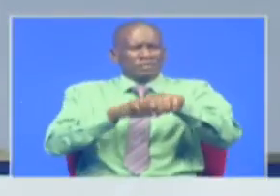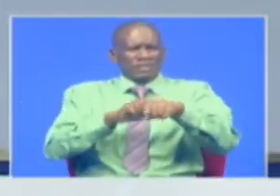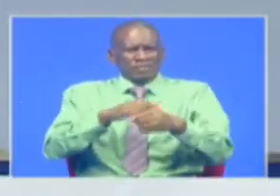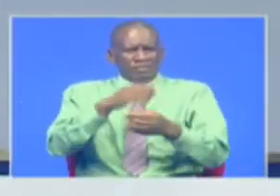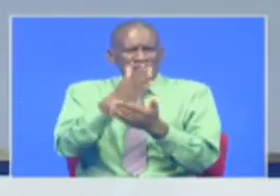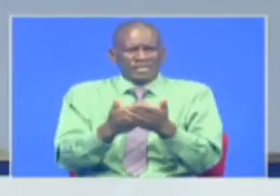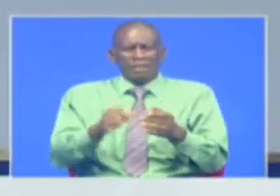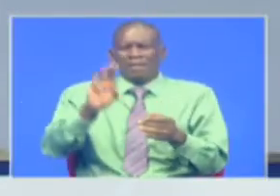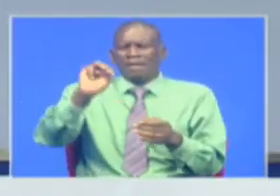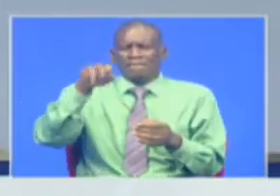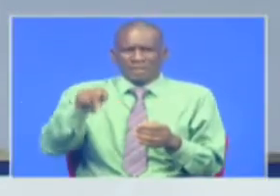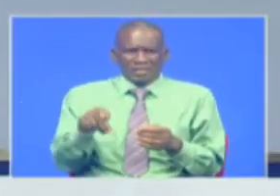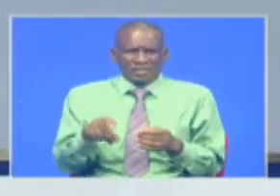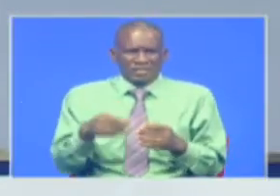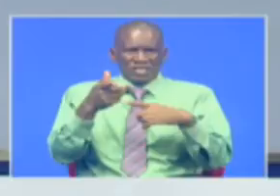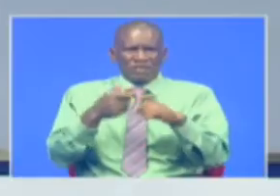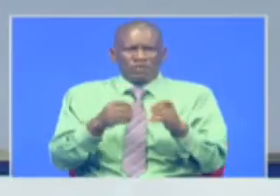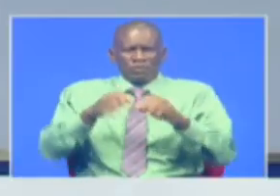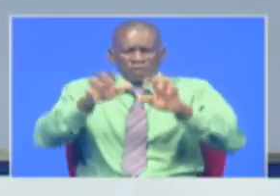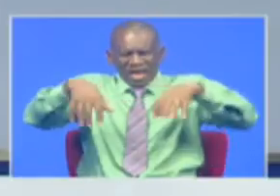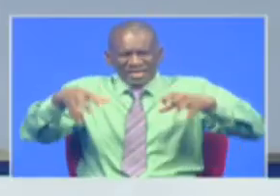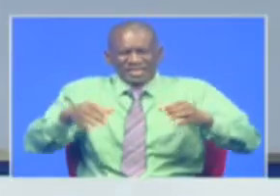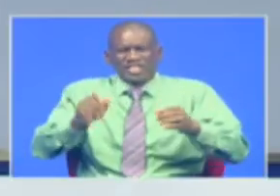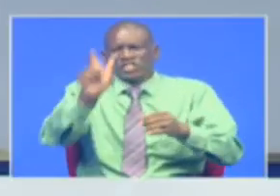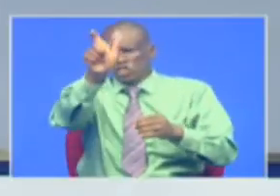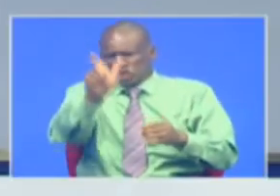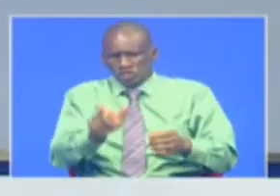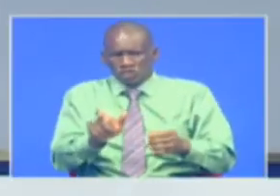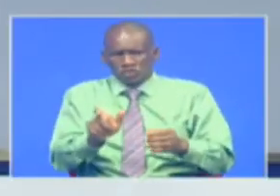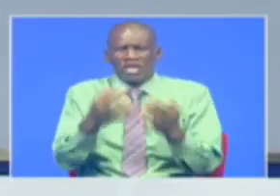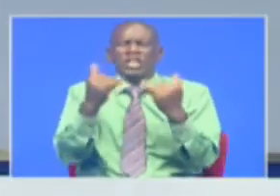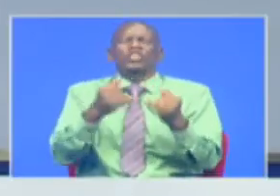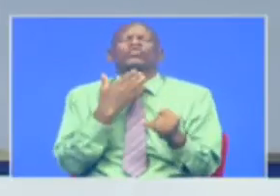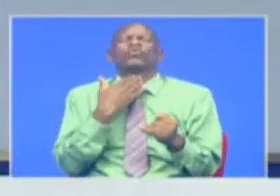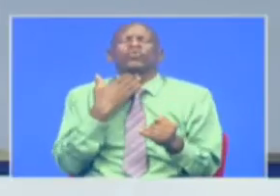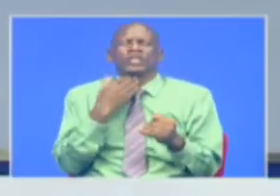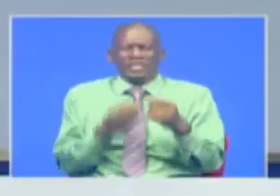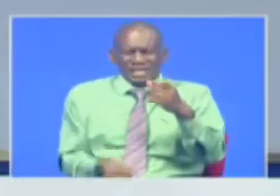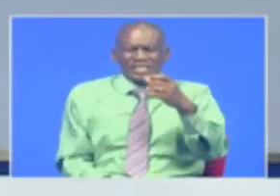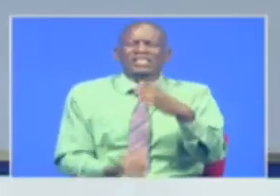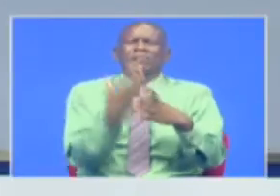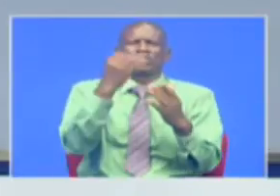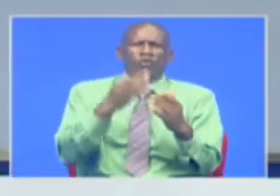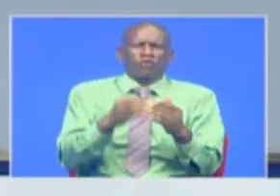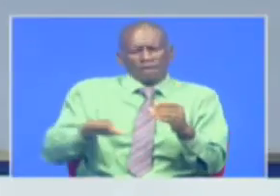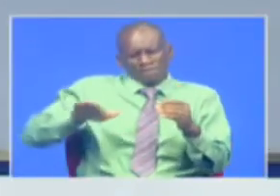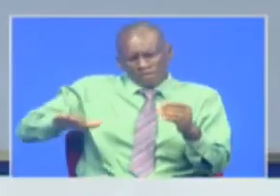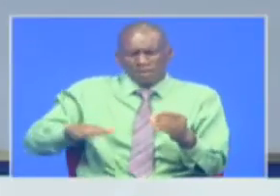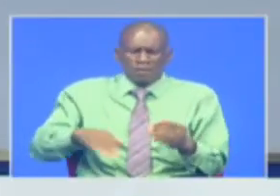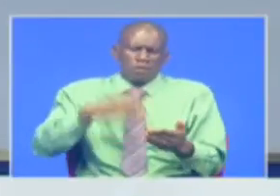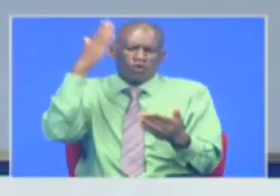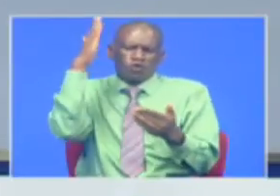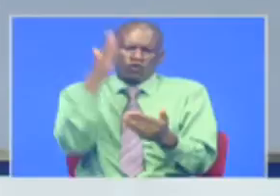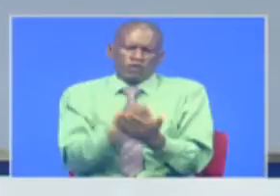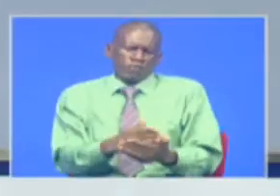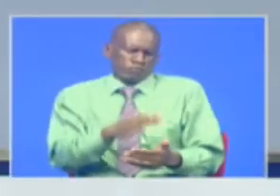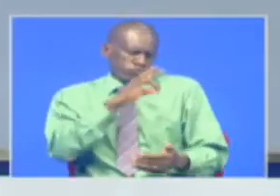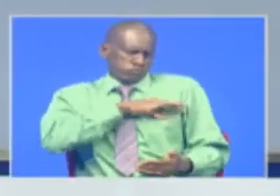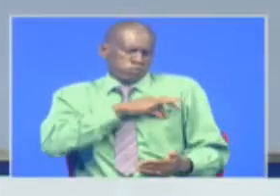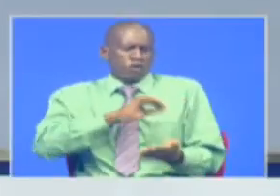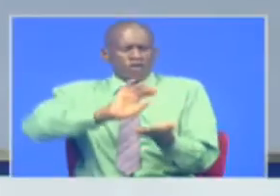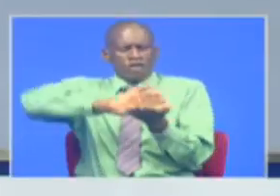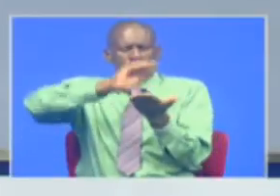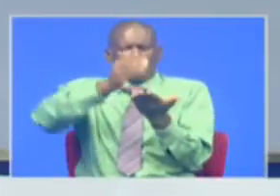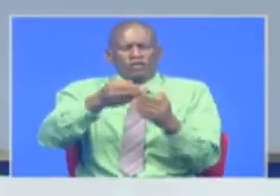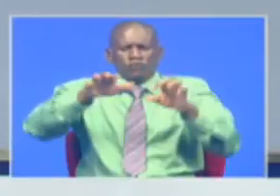members of parliament from agricultural regions now want the establishment of a minimum guarantee return fund for